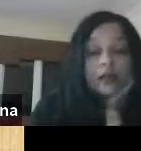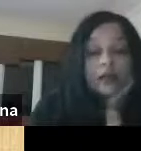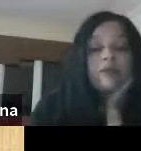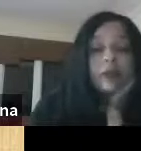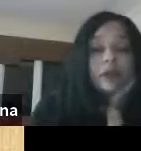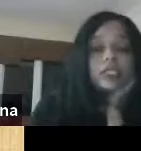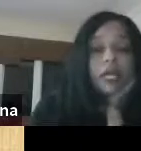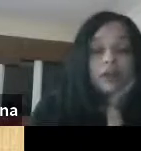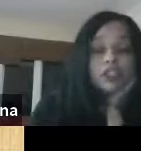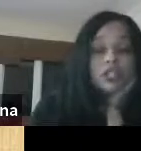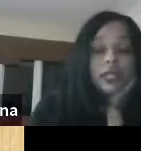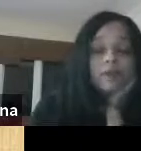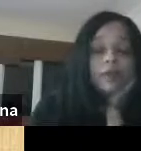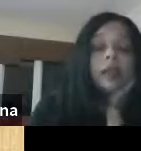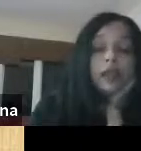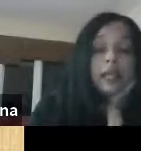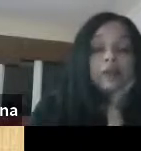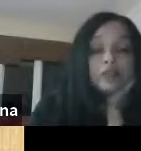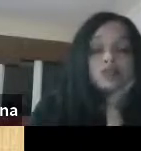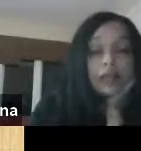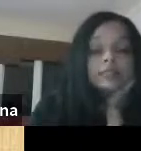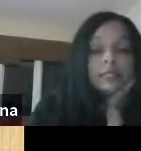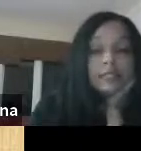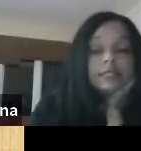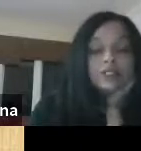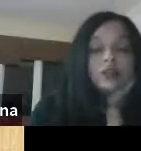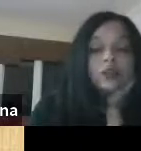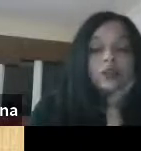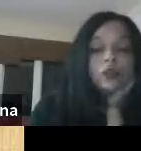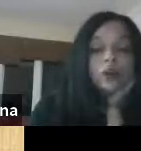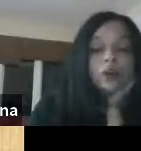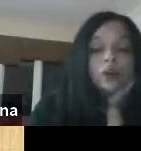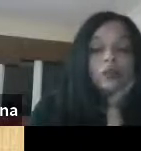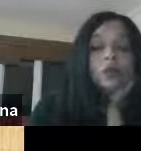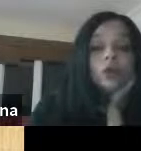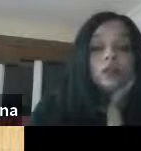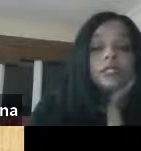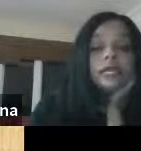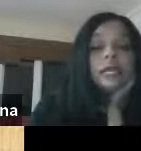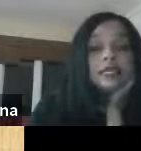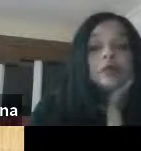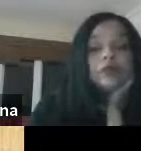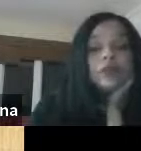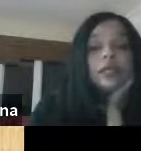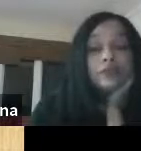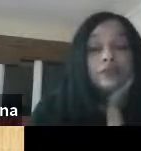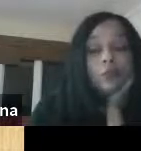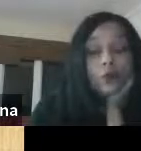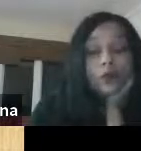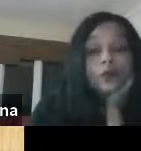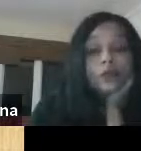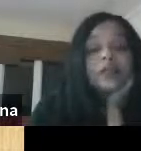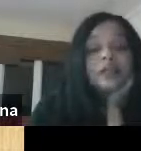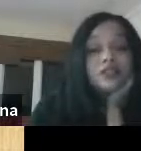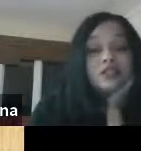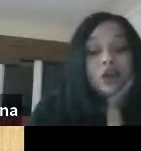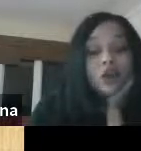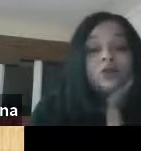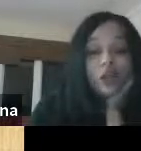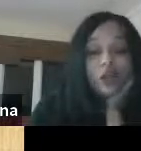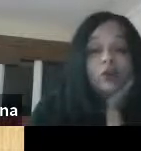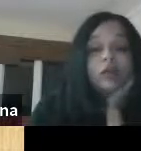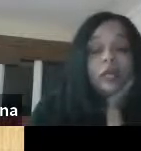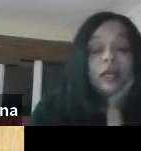this is very, very challenging. And how this translates into the real world is that when they're given a word that they